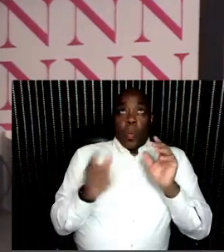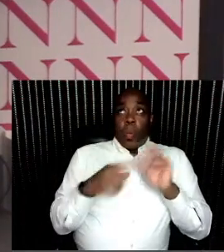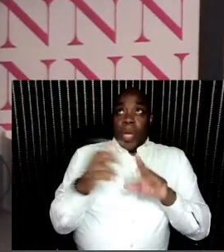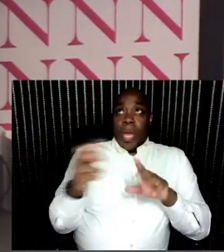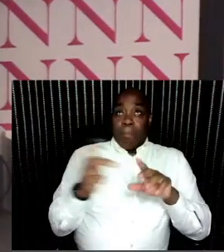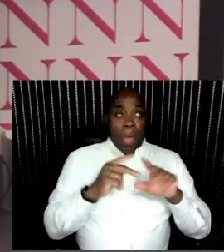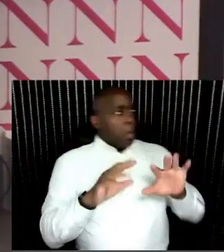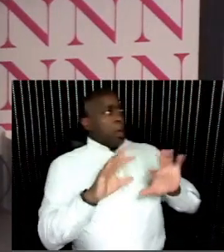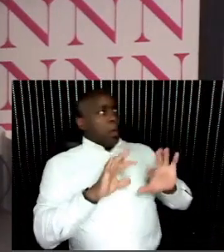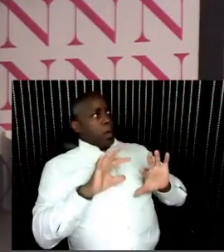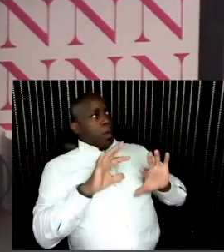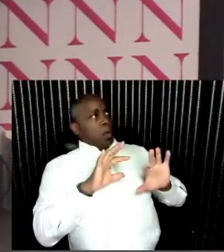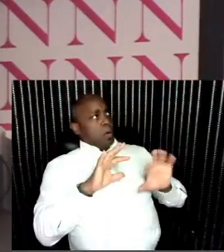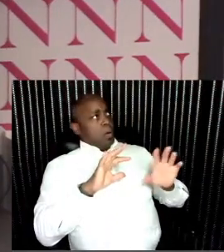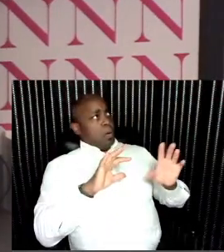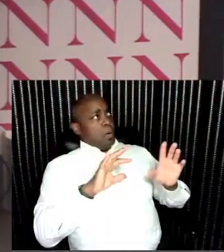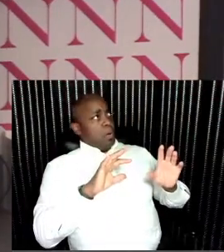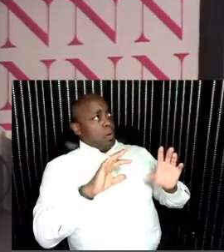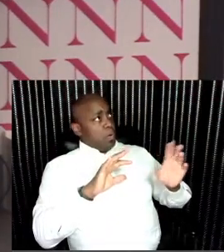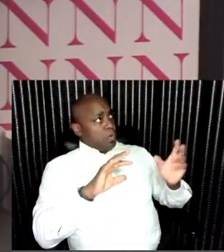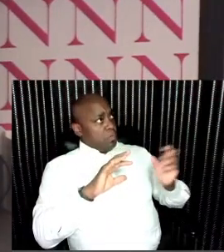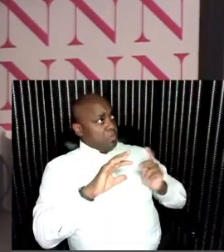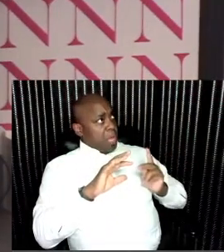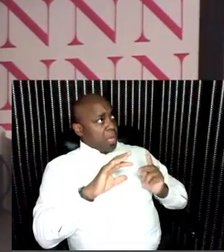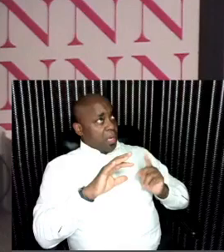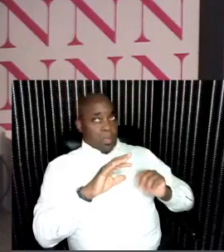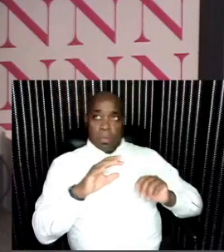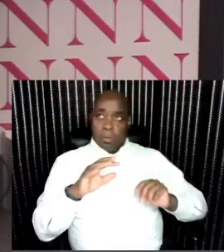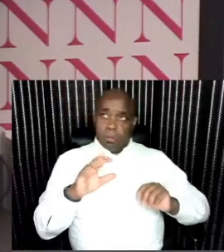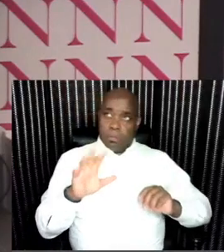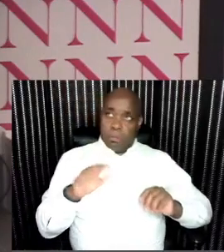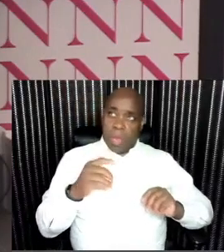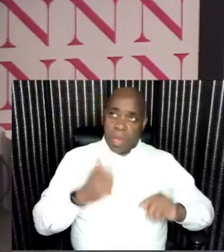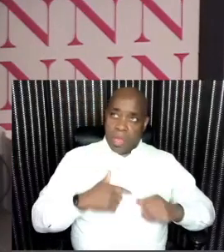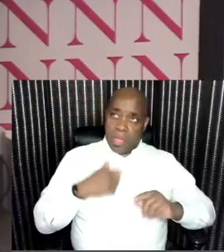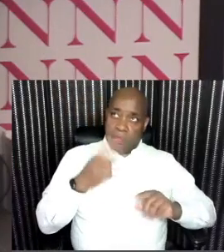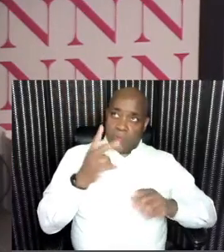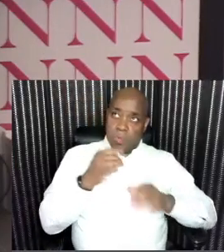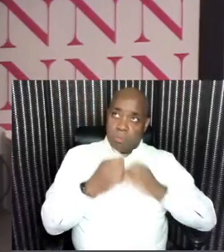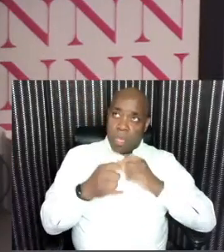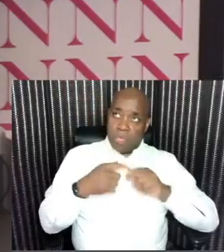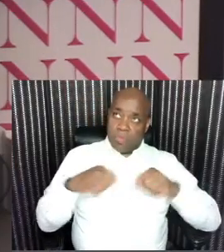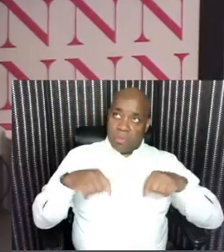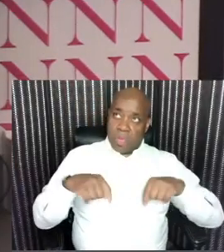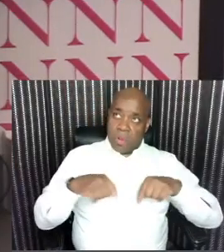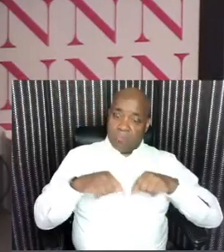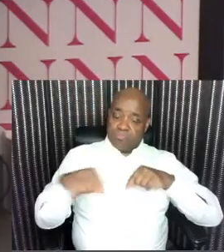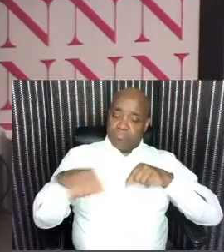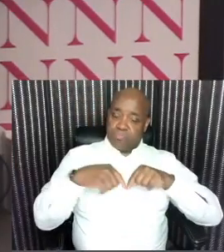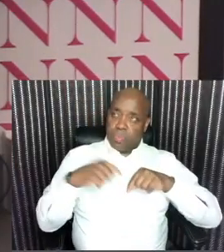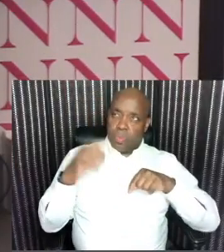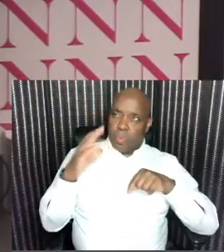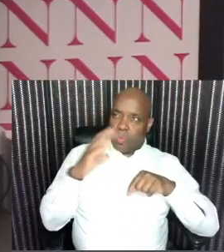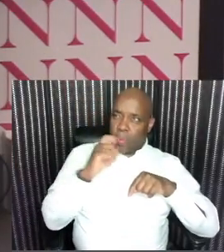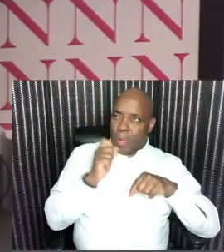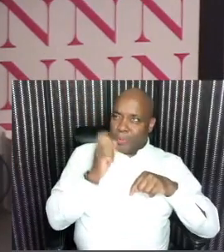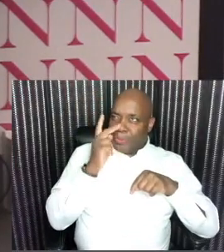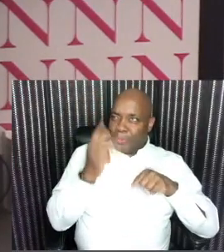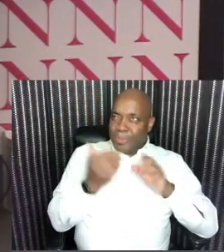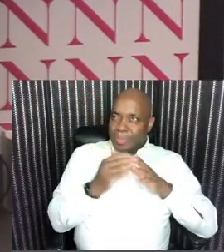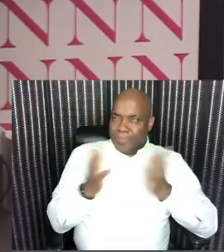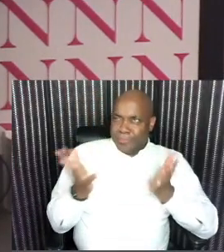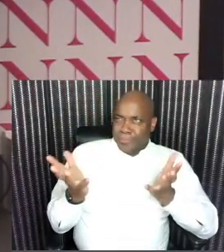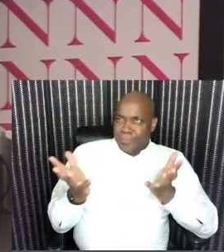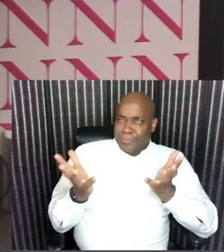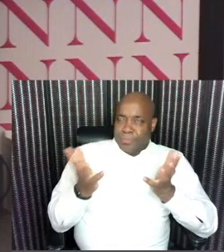you came back. Like, I literally live 2 miles from here. So why would you not expect to see me again, right?